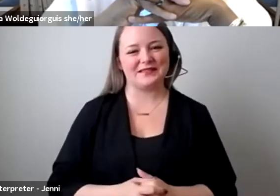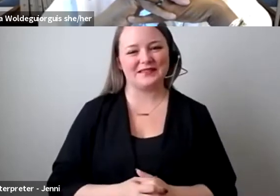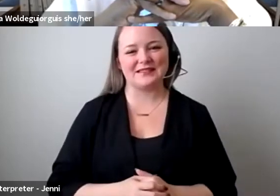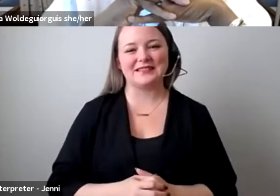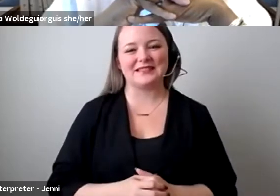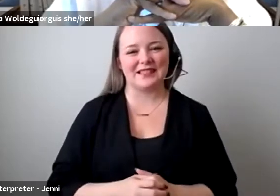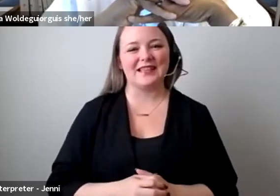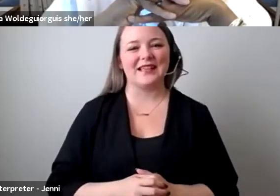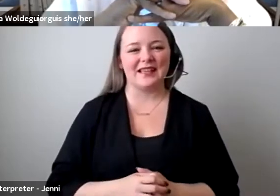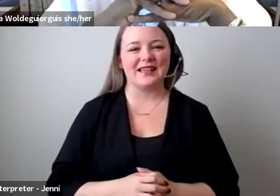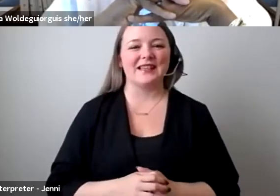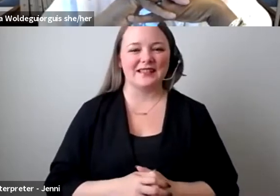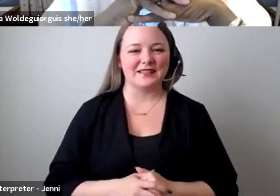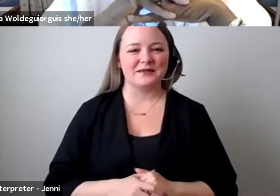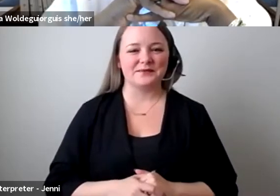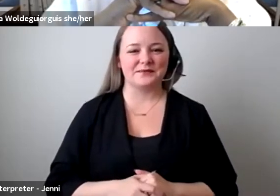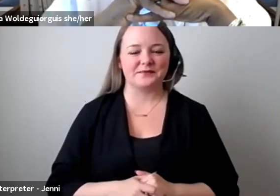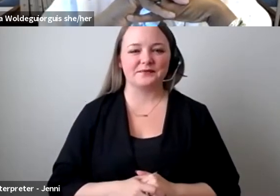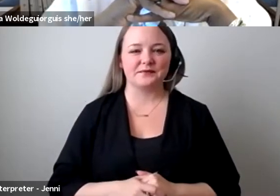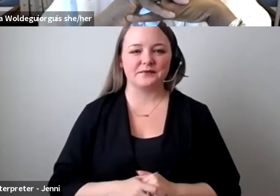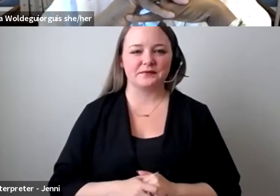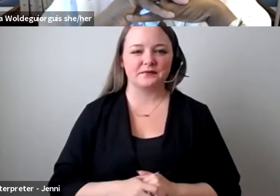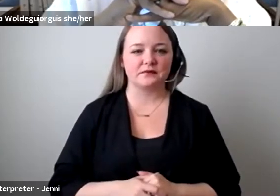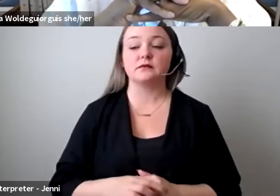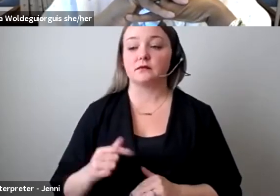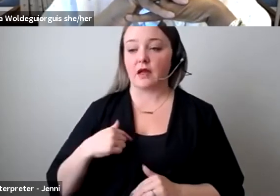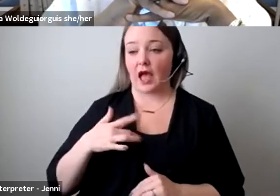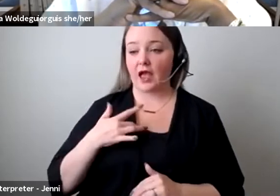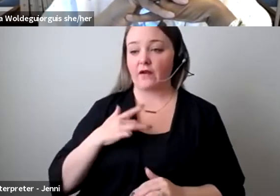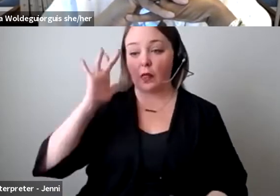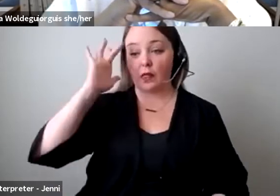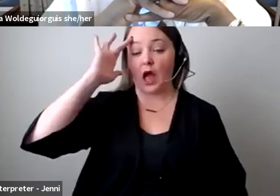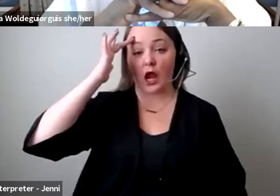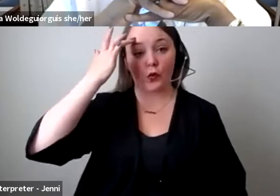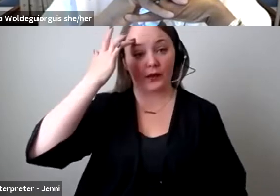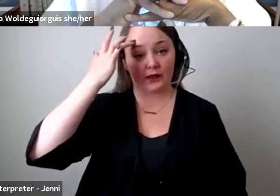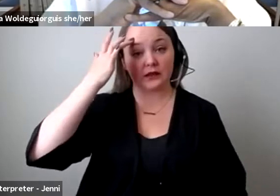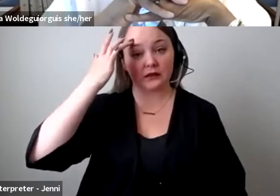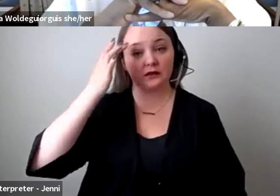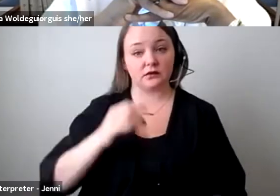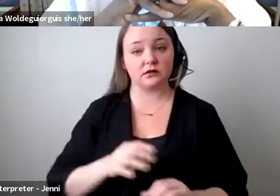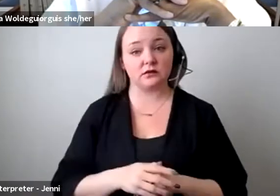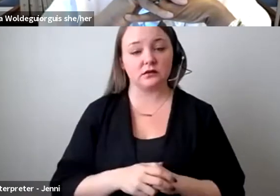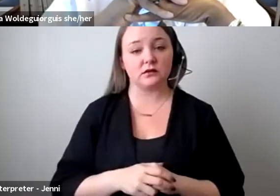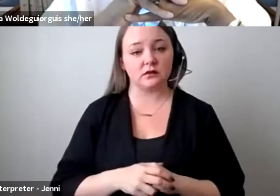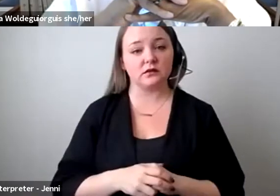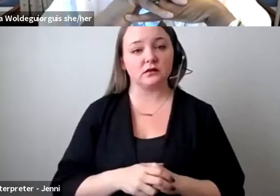No. I felt very annoyed.